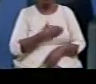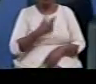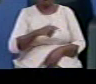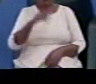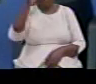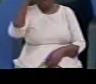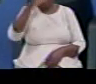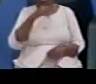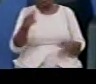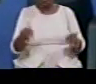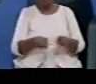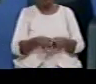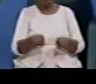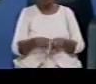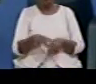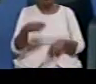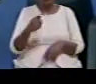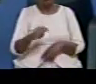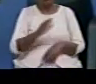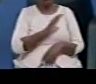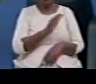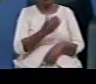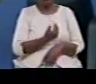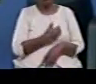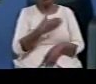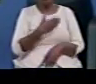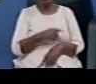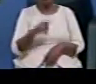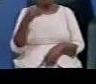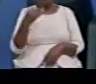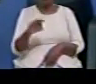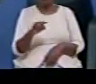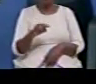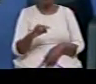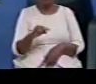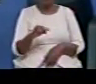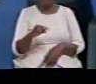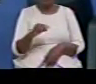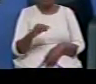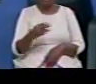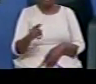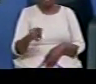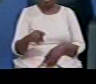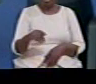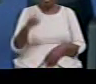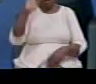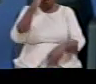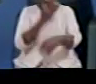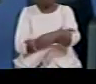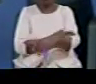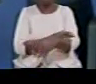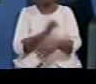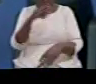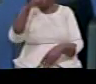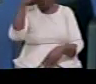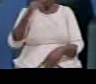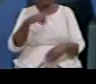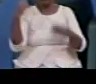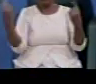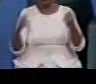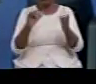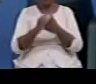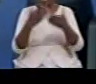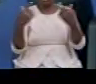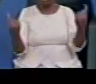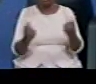the Son. Is mine. The soul that sinneth, he shall die. In John chapter 1, verse 29, the word of God tells all,